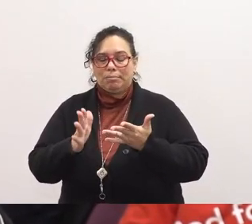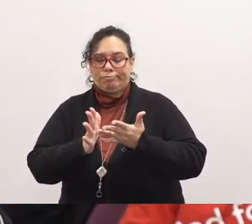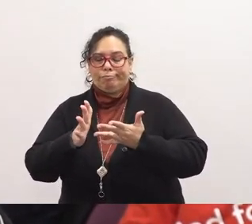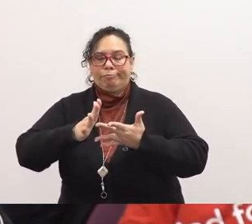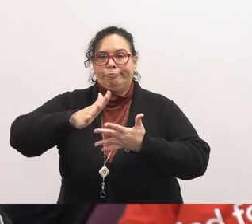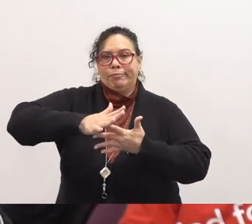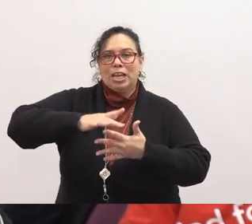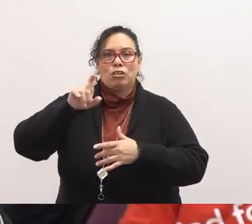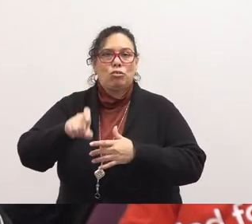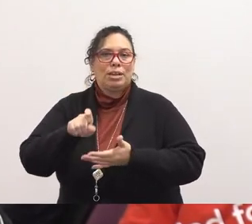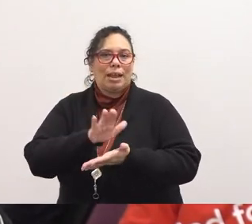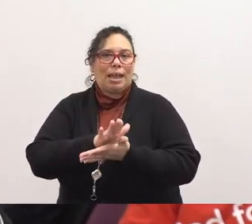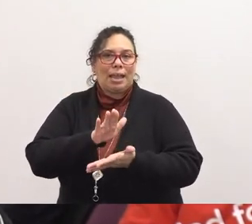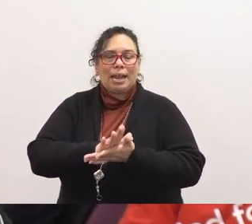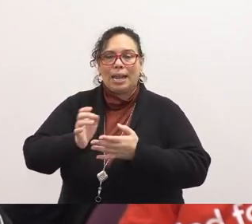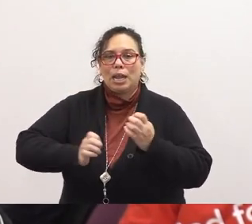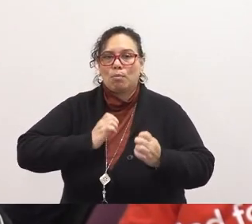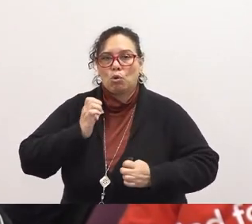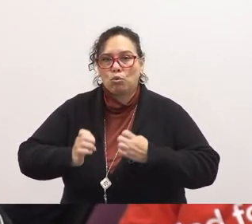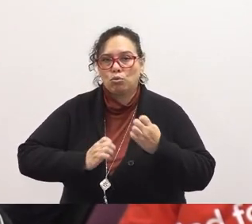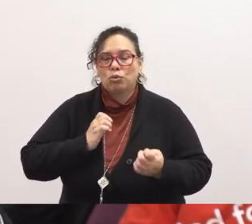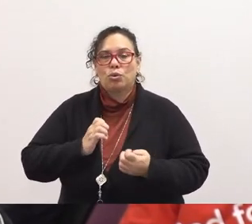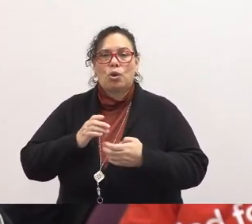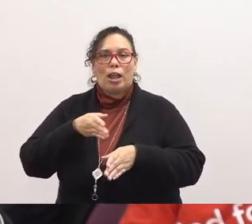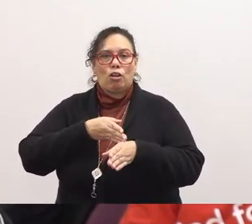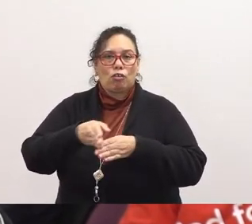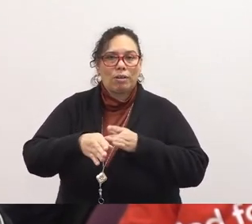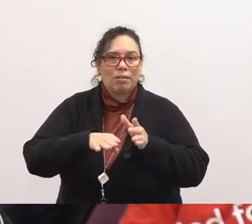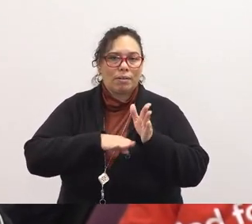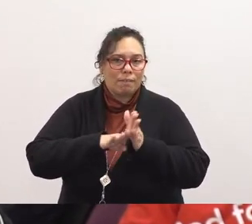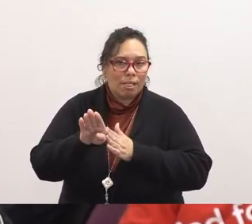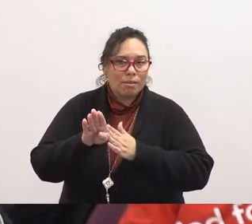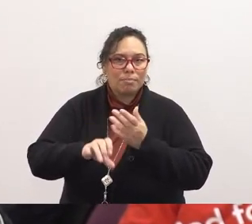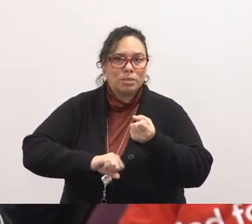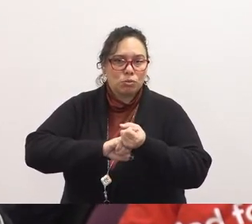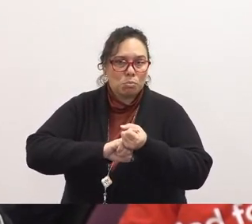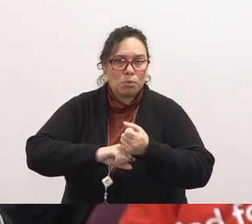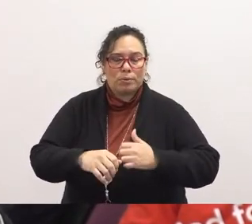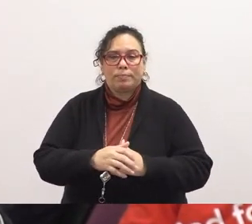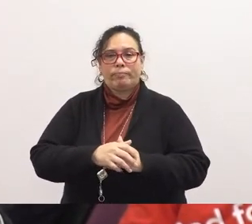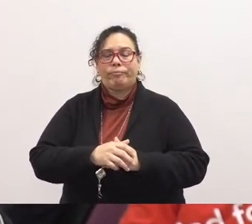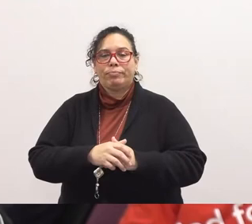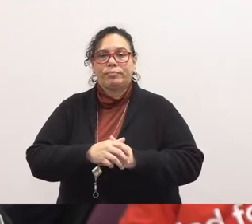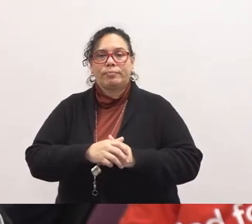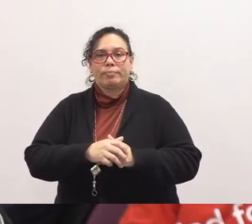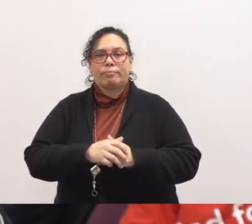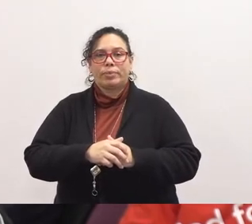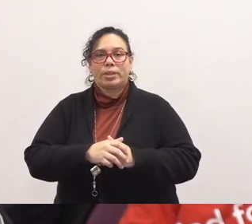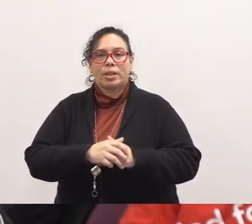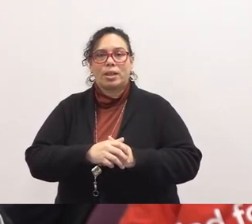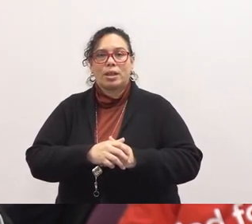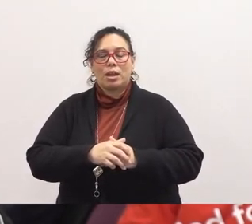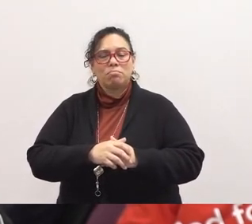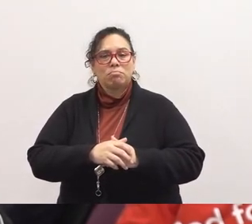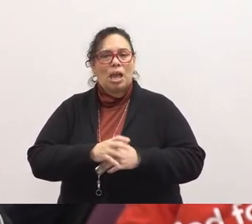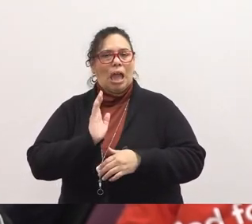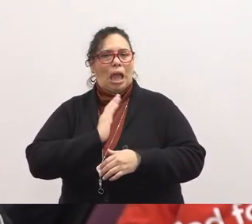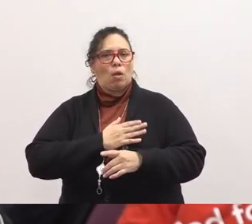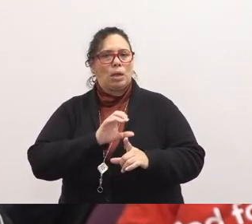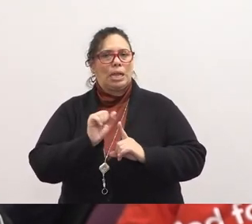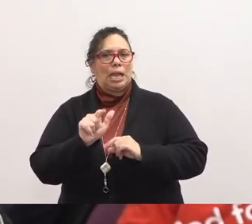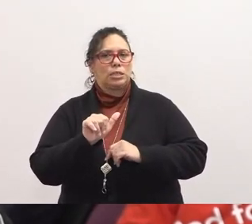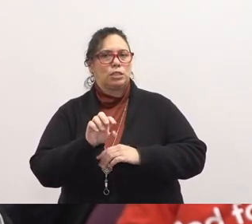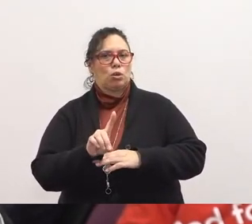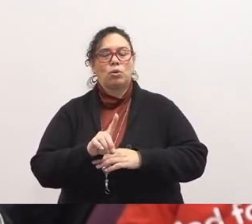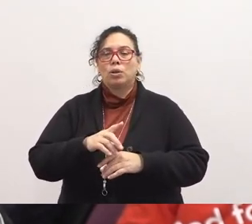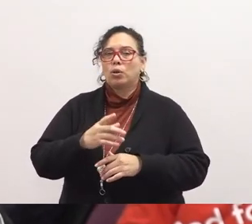need academic and emotional and career development support. Besides our own caseloads, many of the counselors